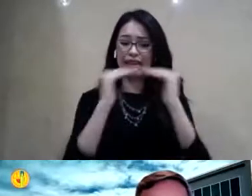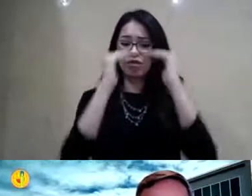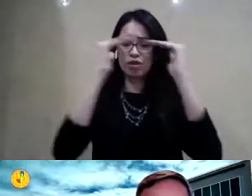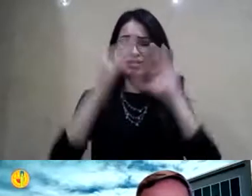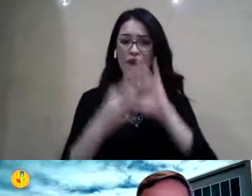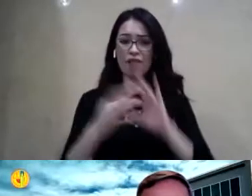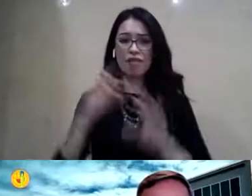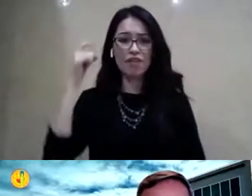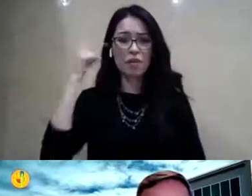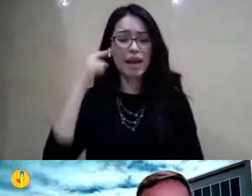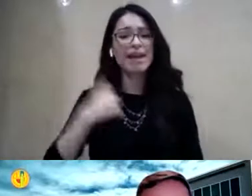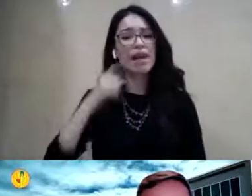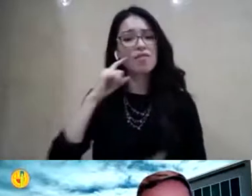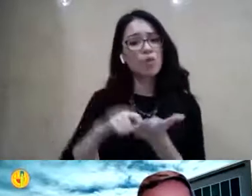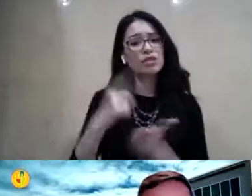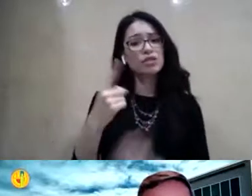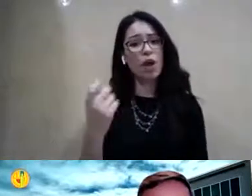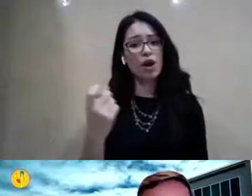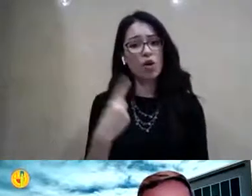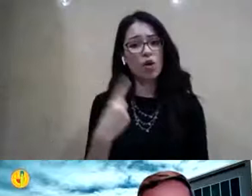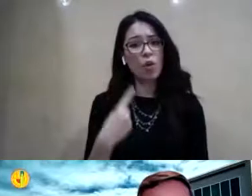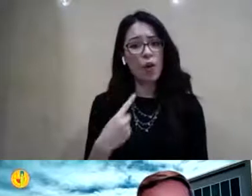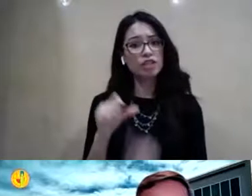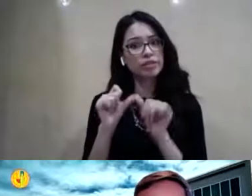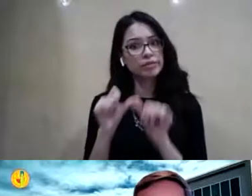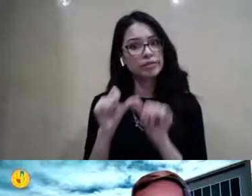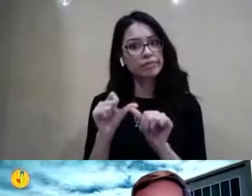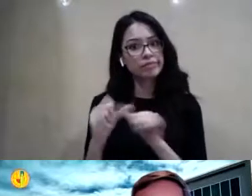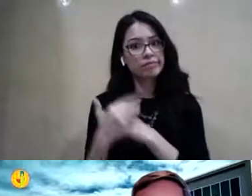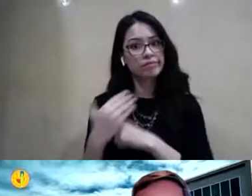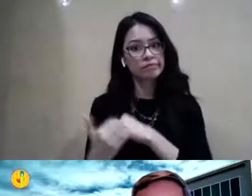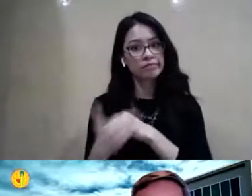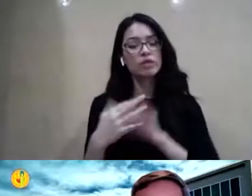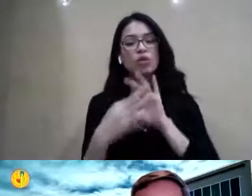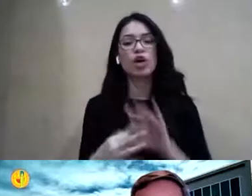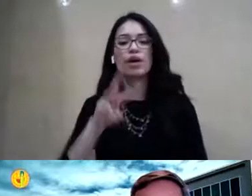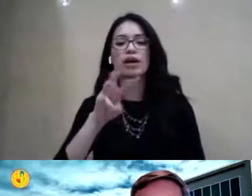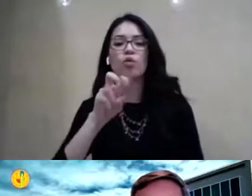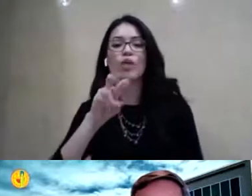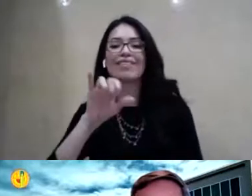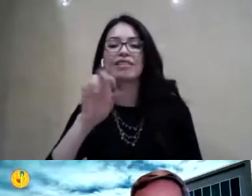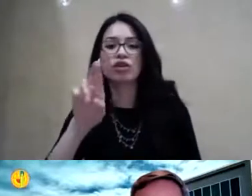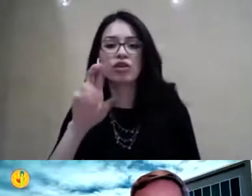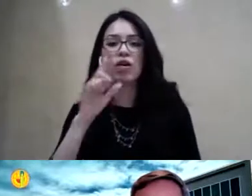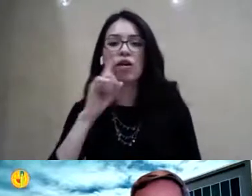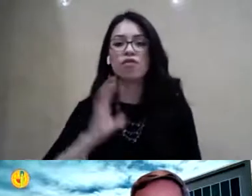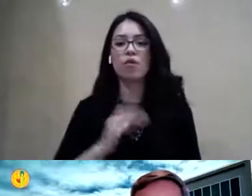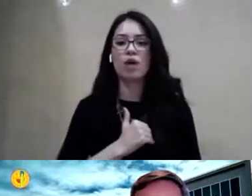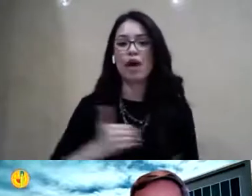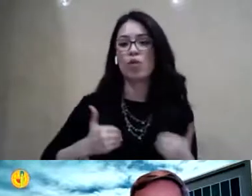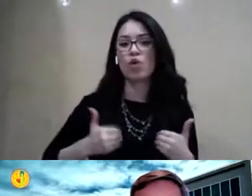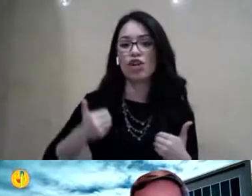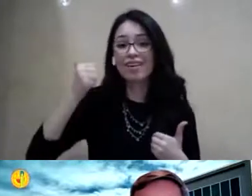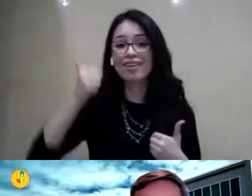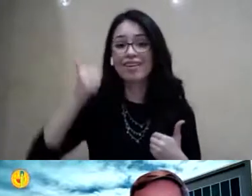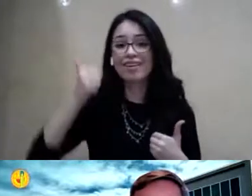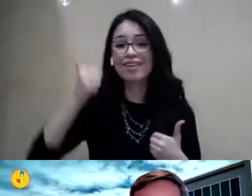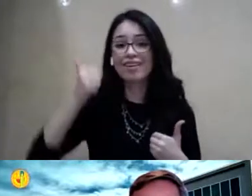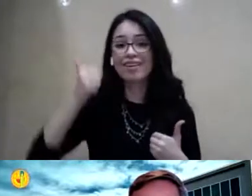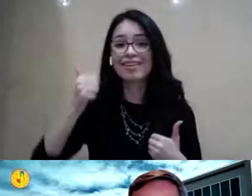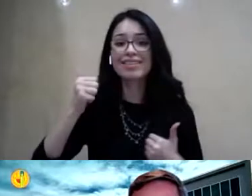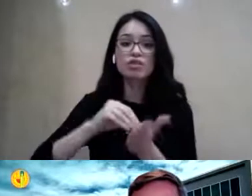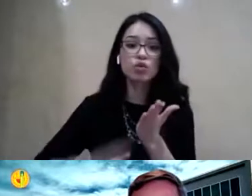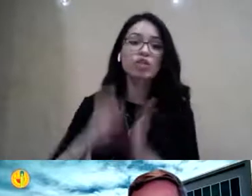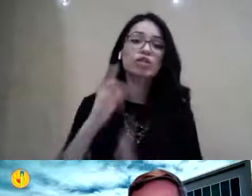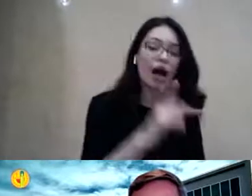lot of families around that is requesting waivers for our youngest learners to come back on campus, maybe our students with disabilities. So